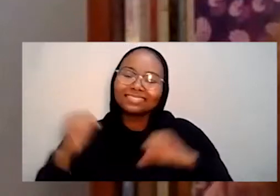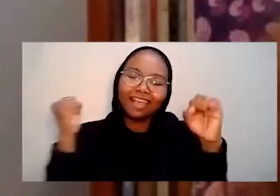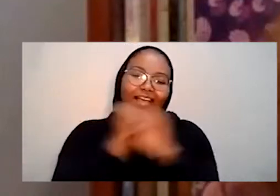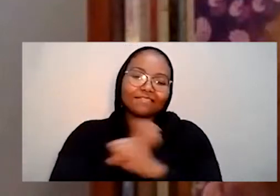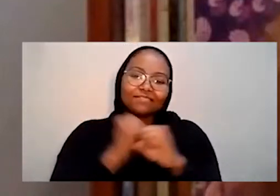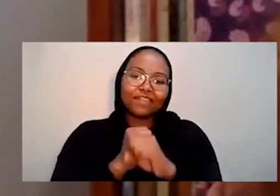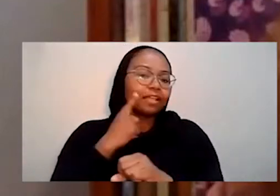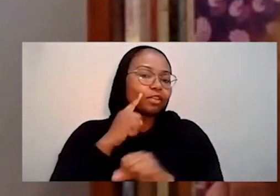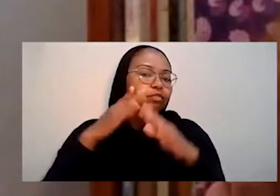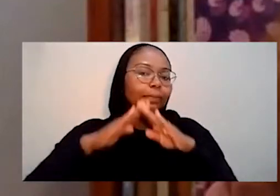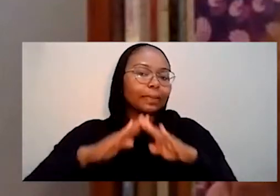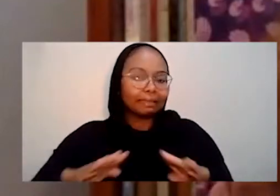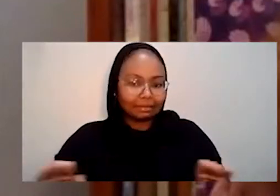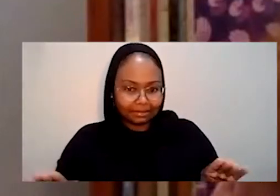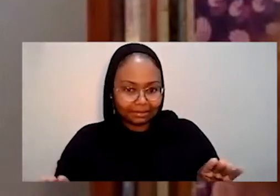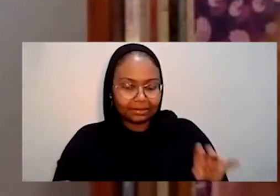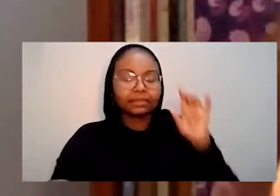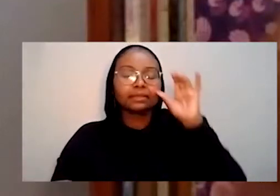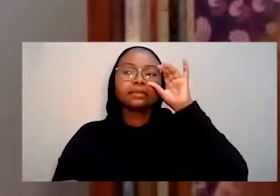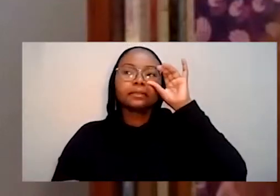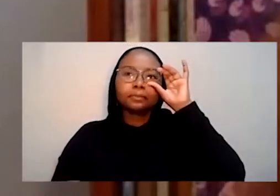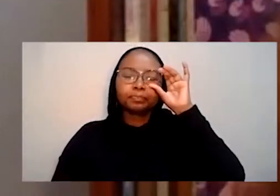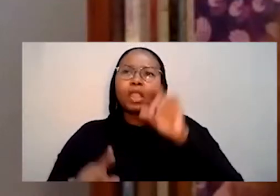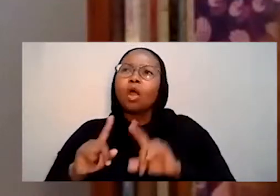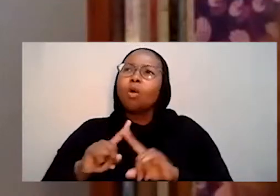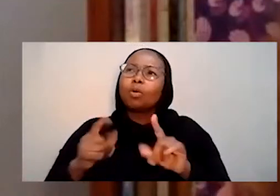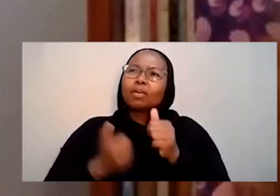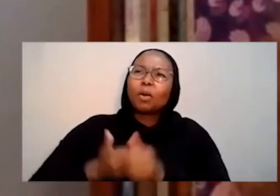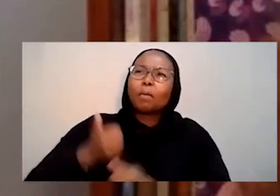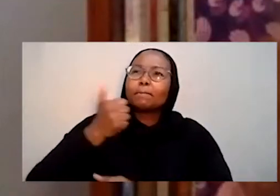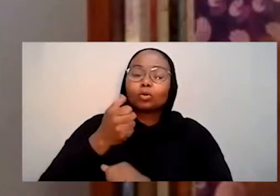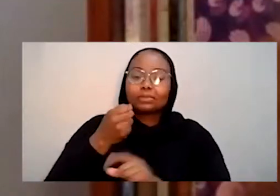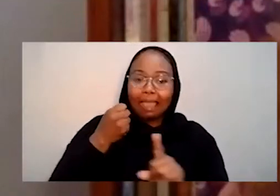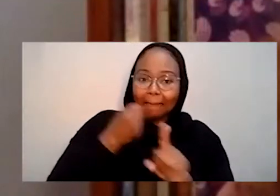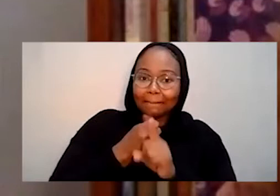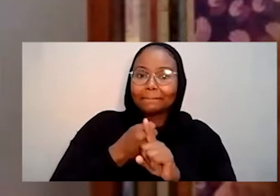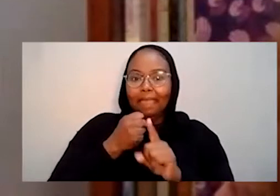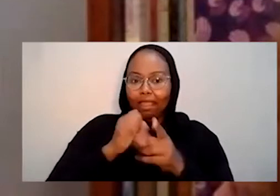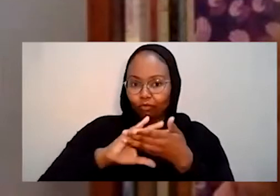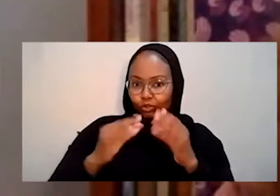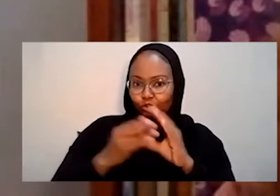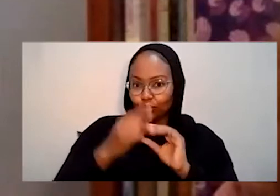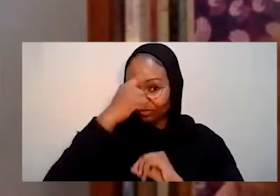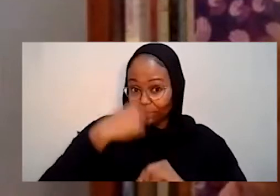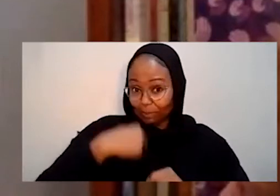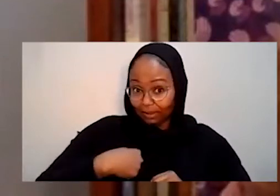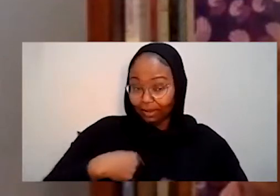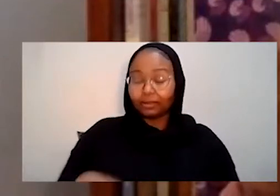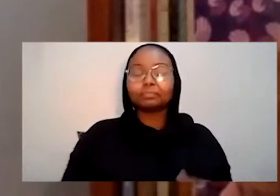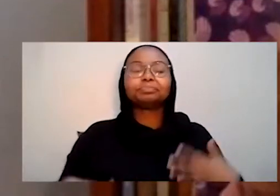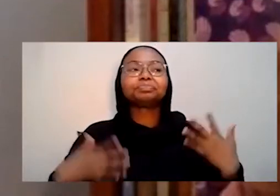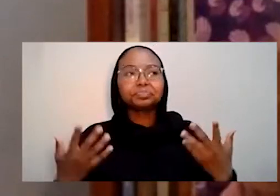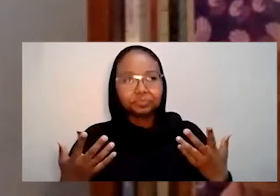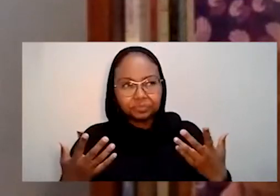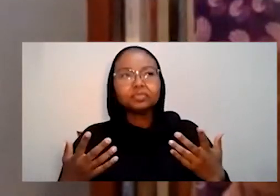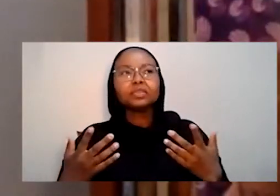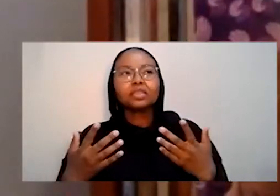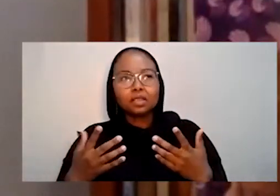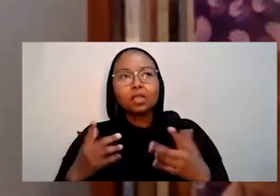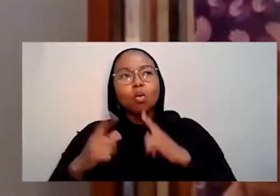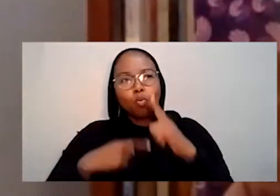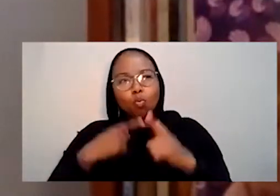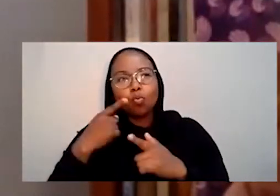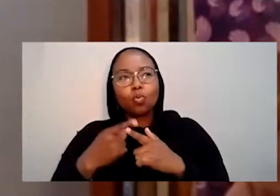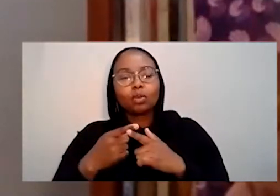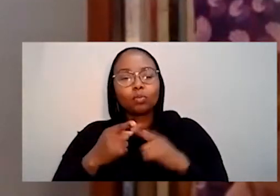One of the most, I guess, impactful impact stories for me was when we screened the film on campus.